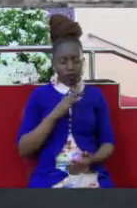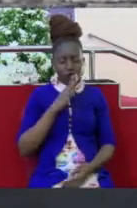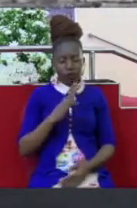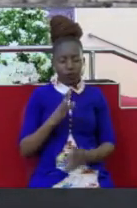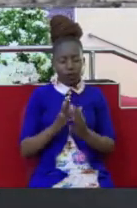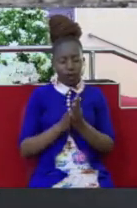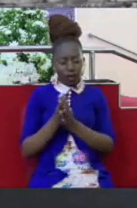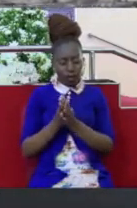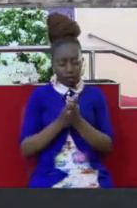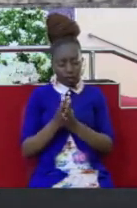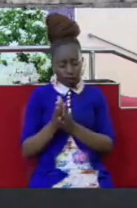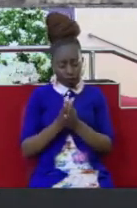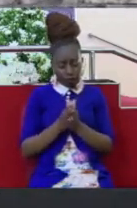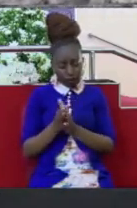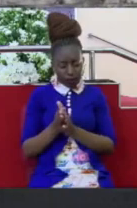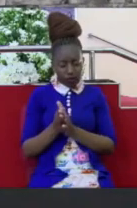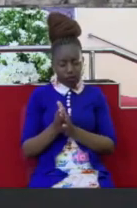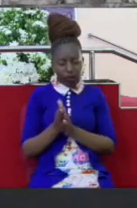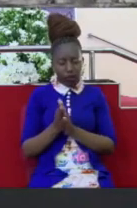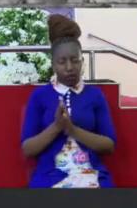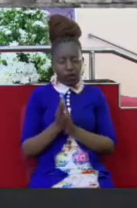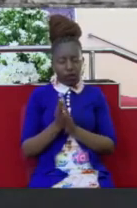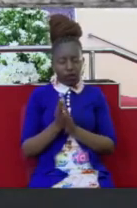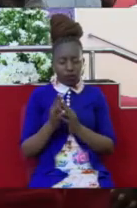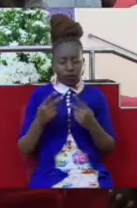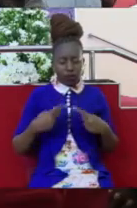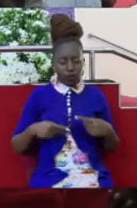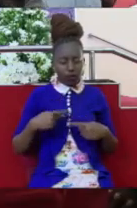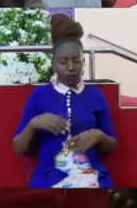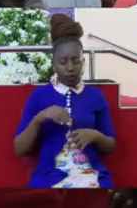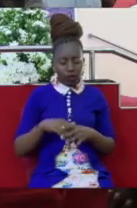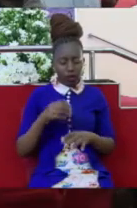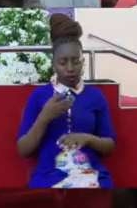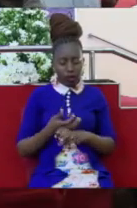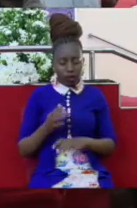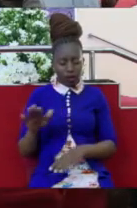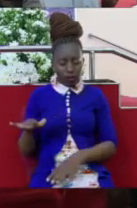To those who are in desperate places. Those who are in desperate places.